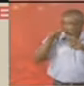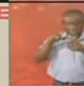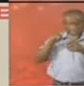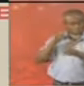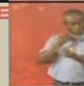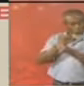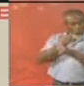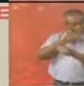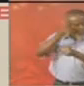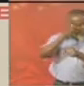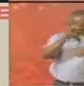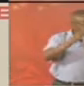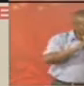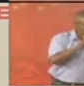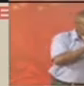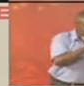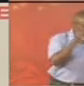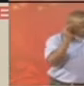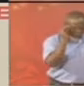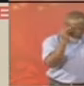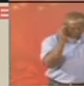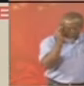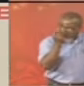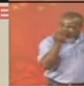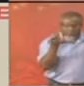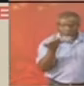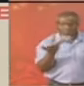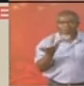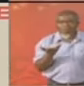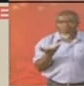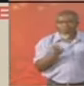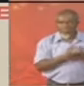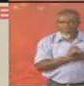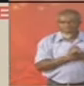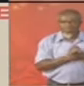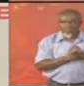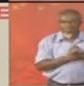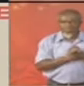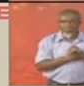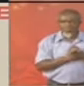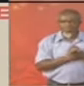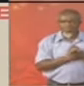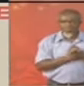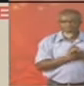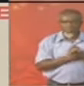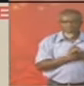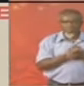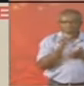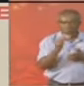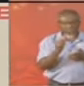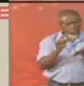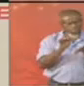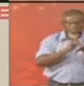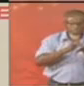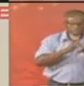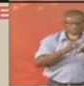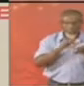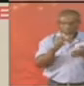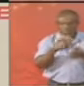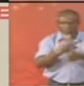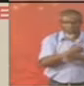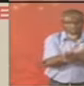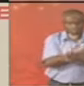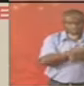of these non-pharmaceutical interventions, as you rightly call them, meaning not a drug, not a vaccine, all of these interventions